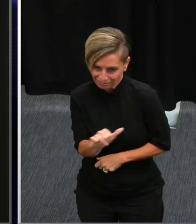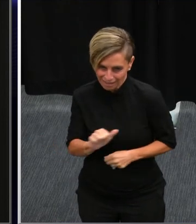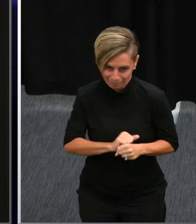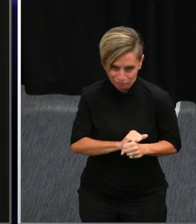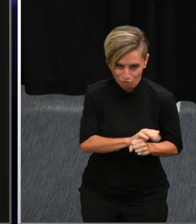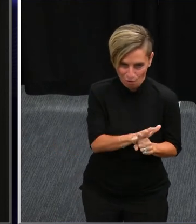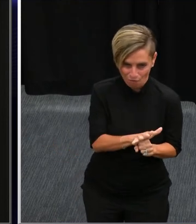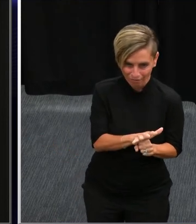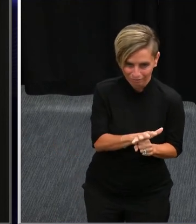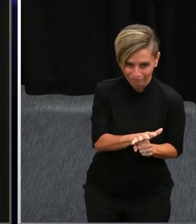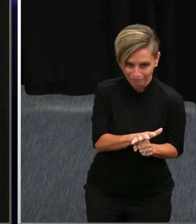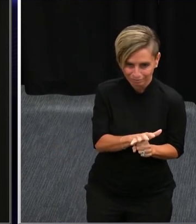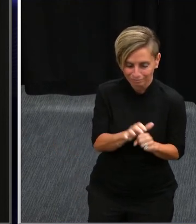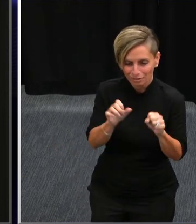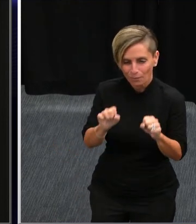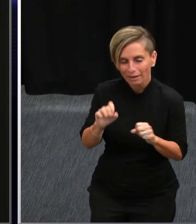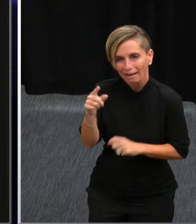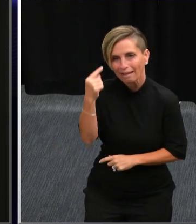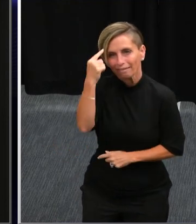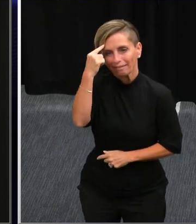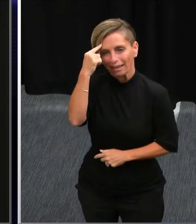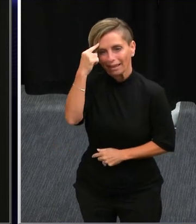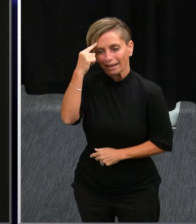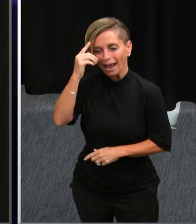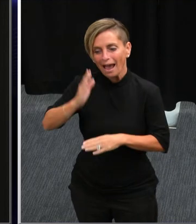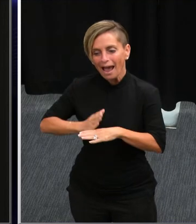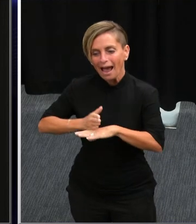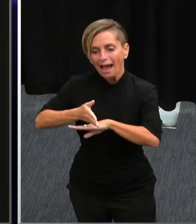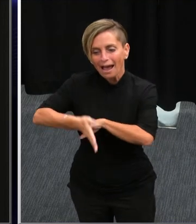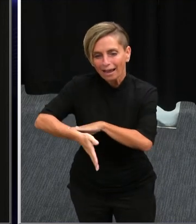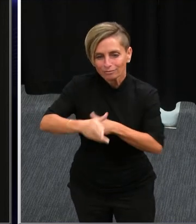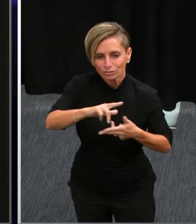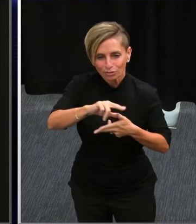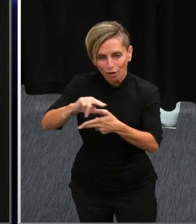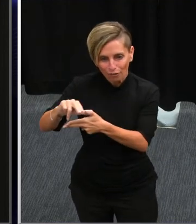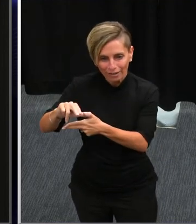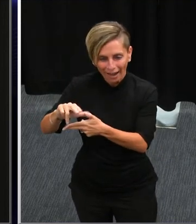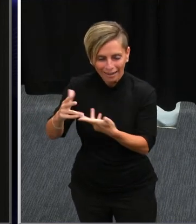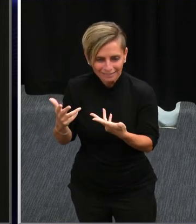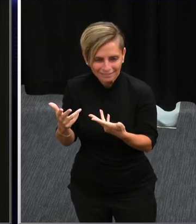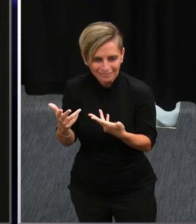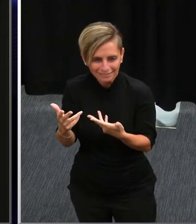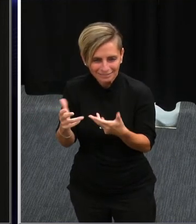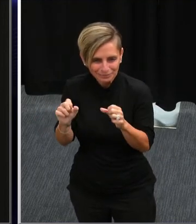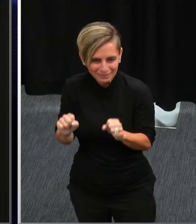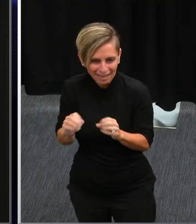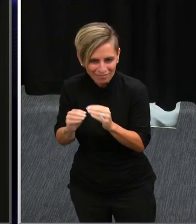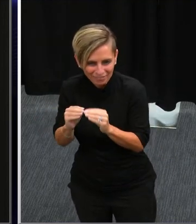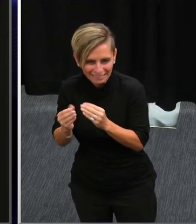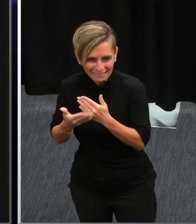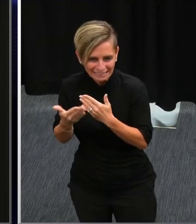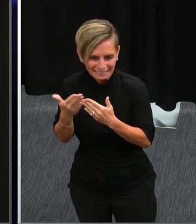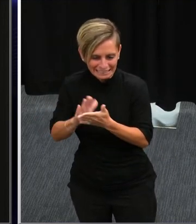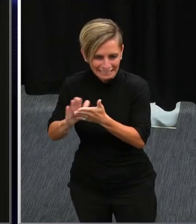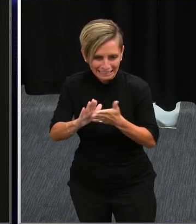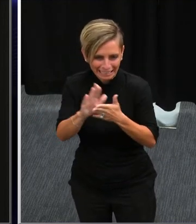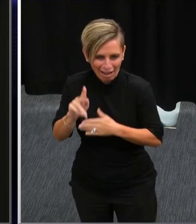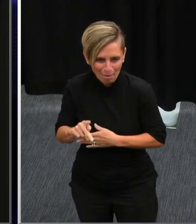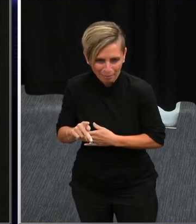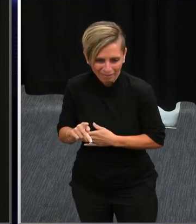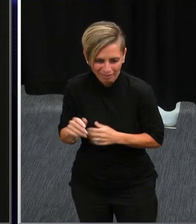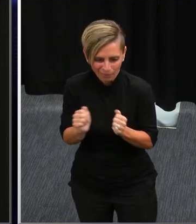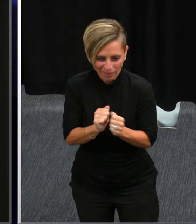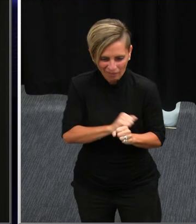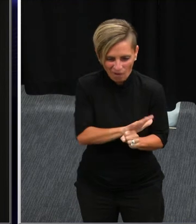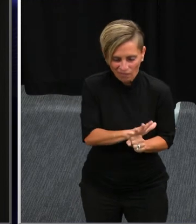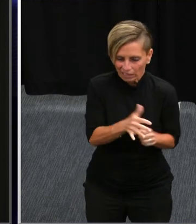can actually think about this post-storm event, which is kind of something to look forward to. But as always, remember that there